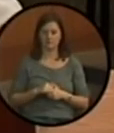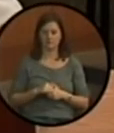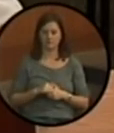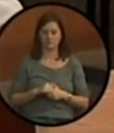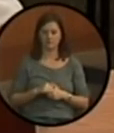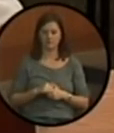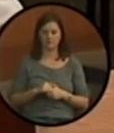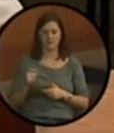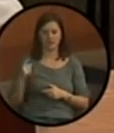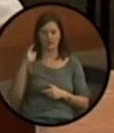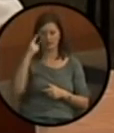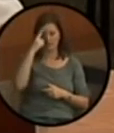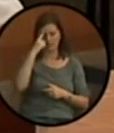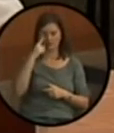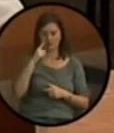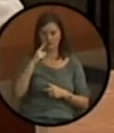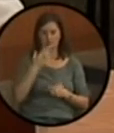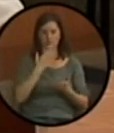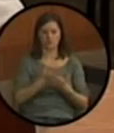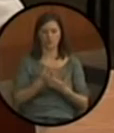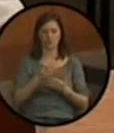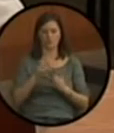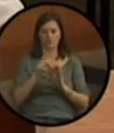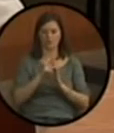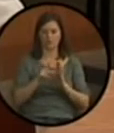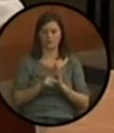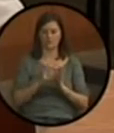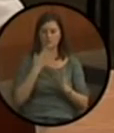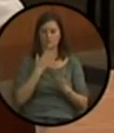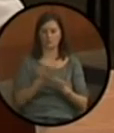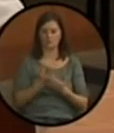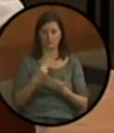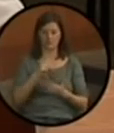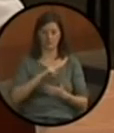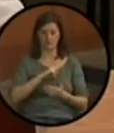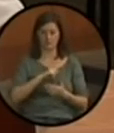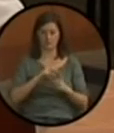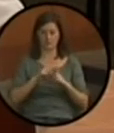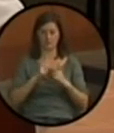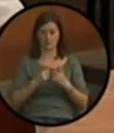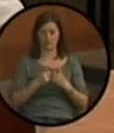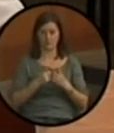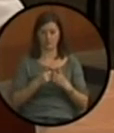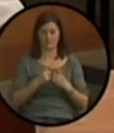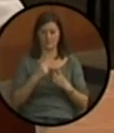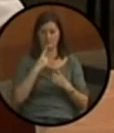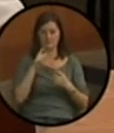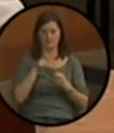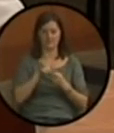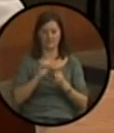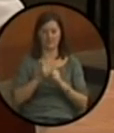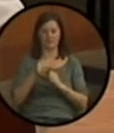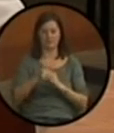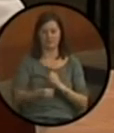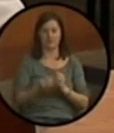I think just as a matter of good public policy, it would be good for the police department to say how they want to spend those